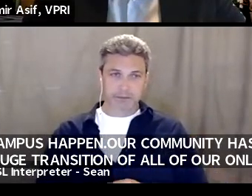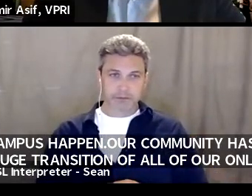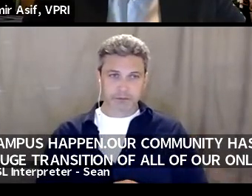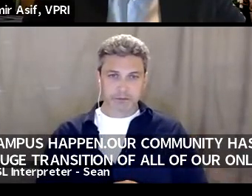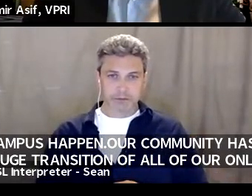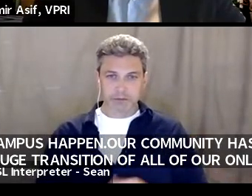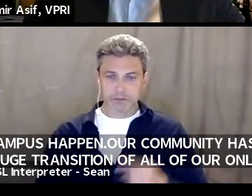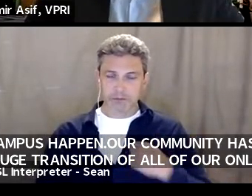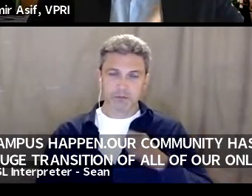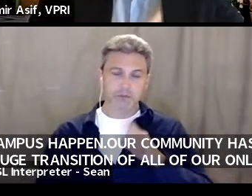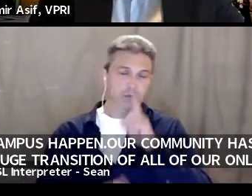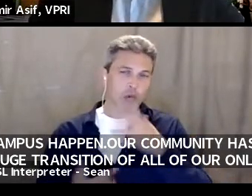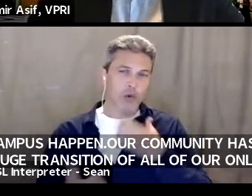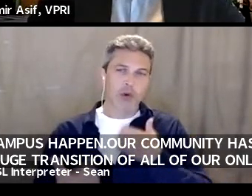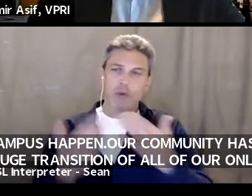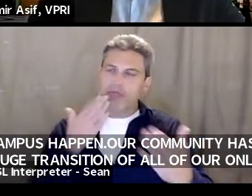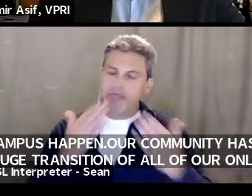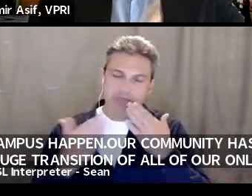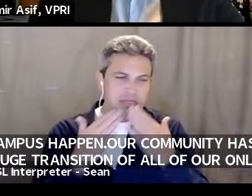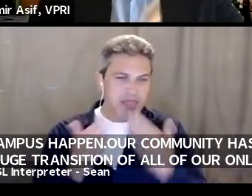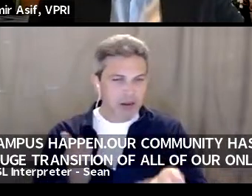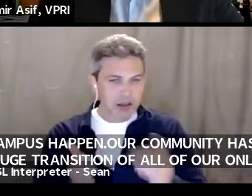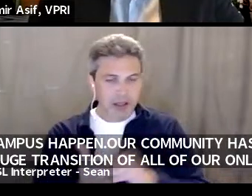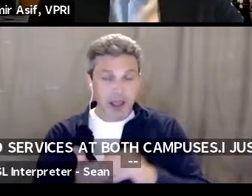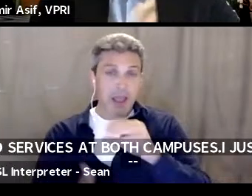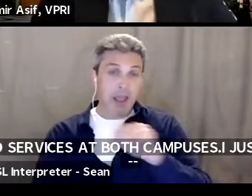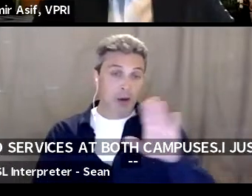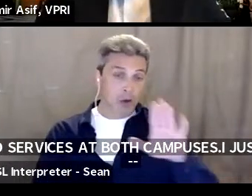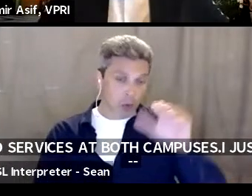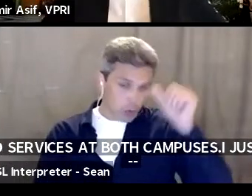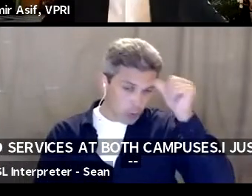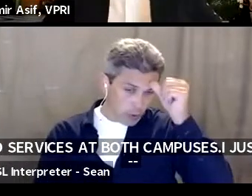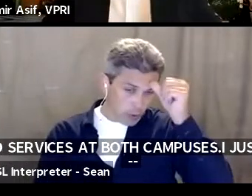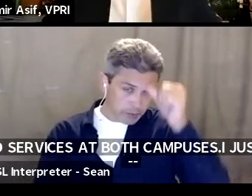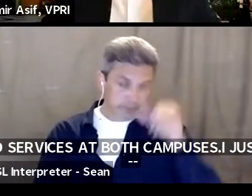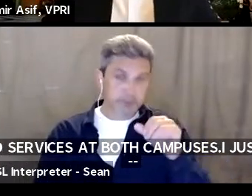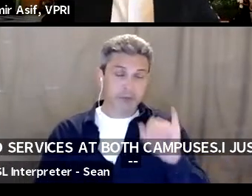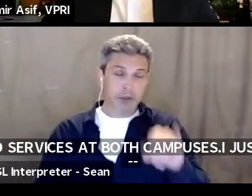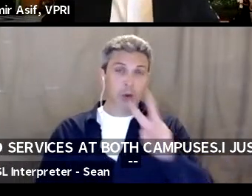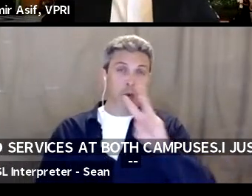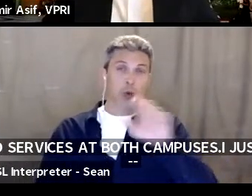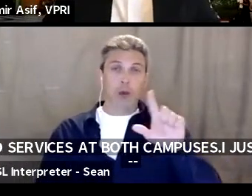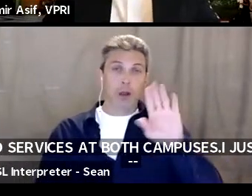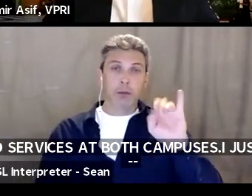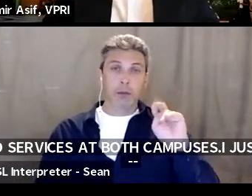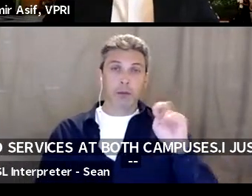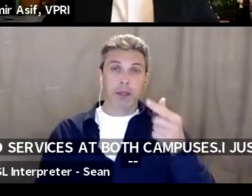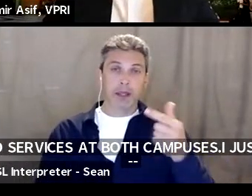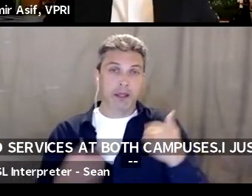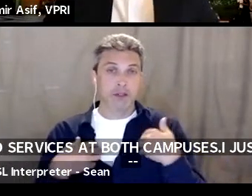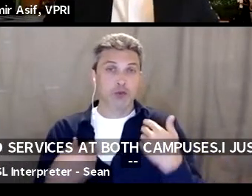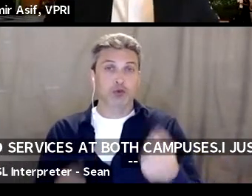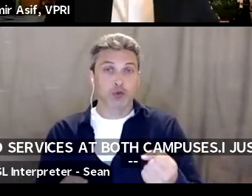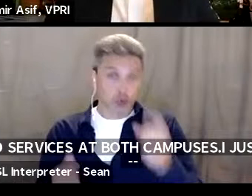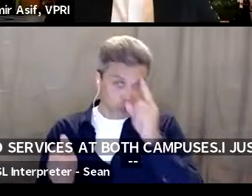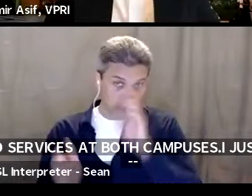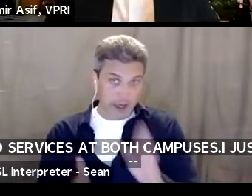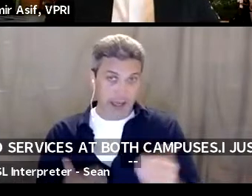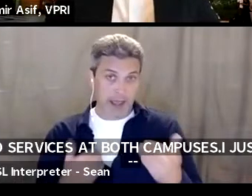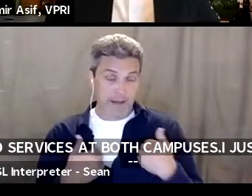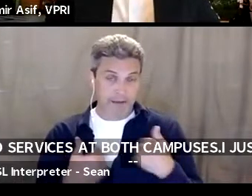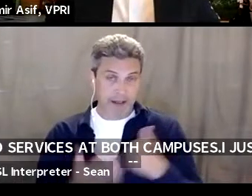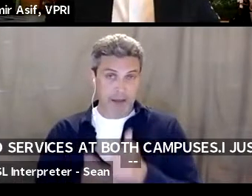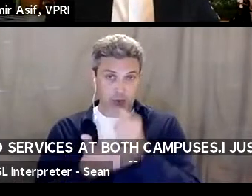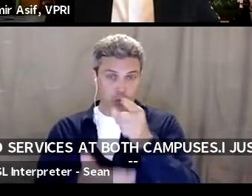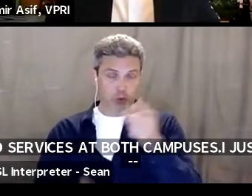thank everyone and remind you all again about the well-being strategies that we've put in place to help you balance